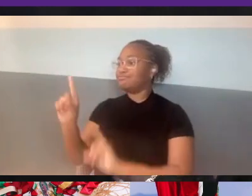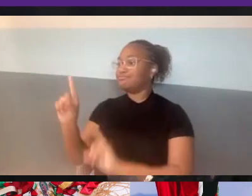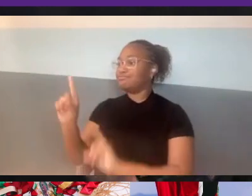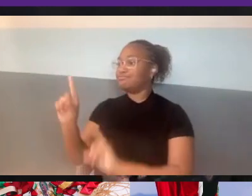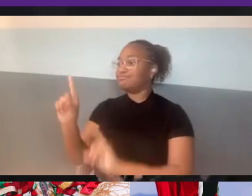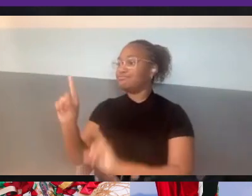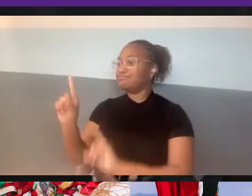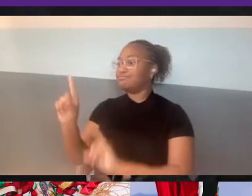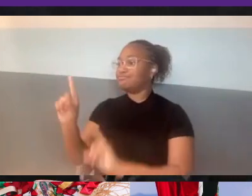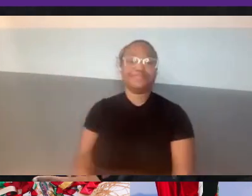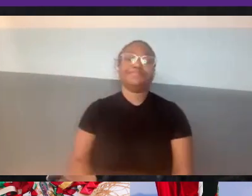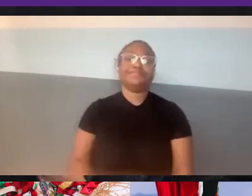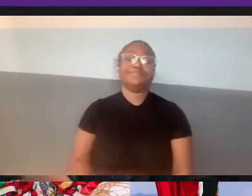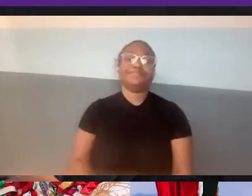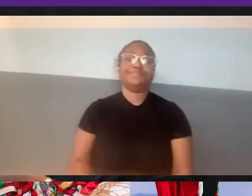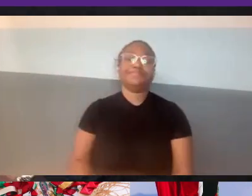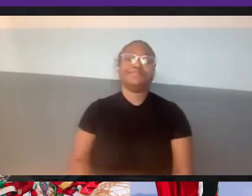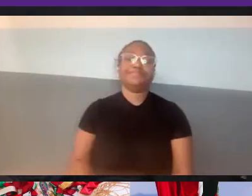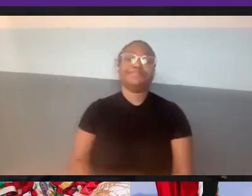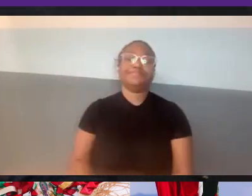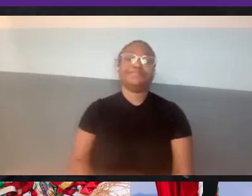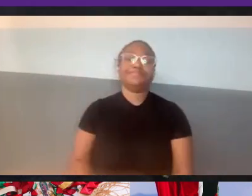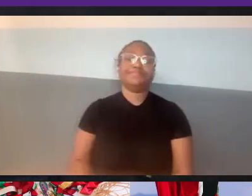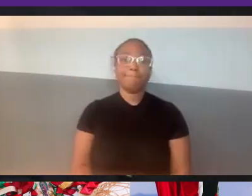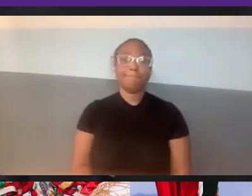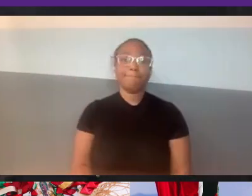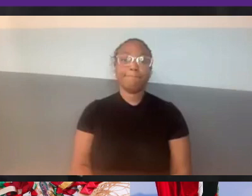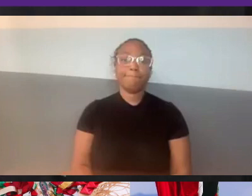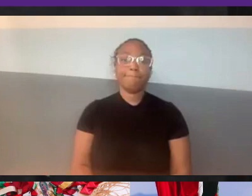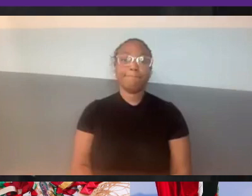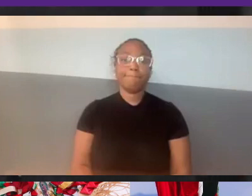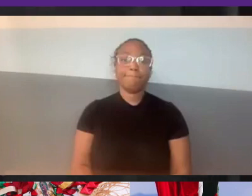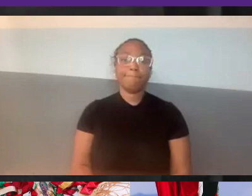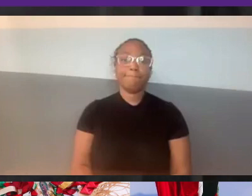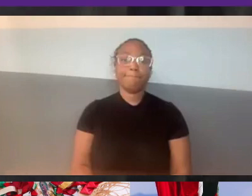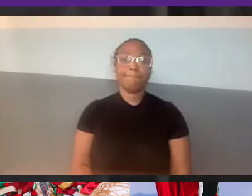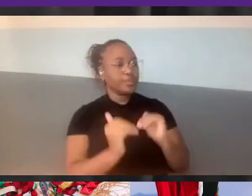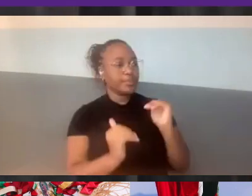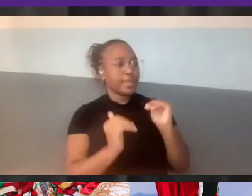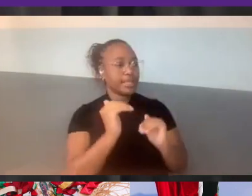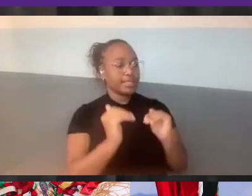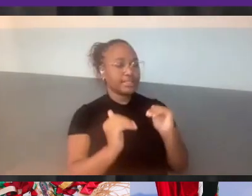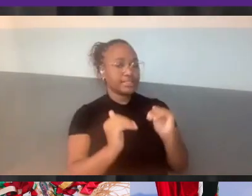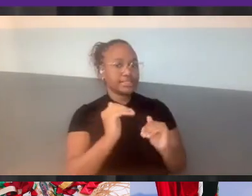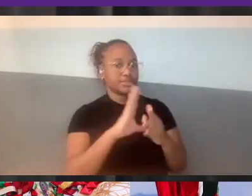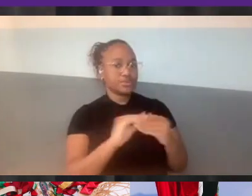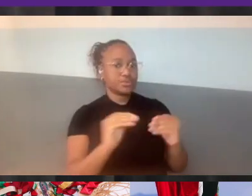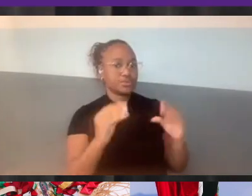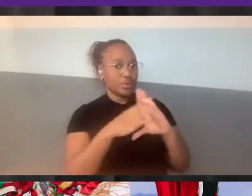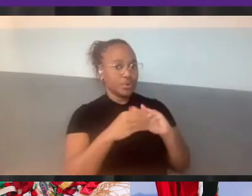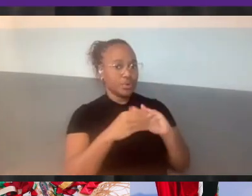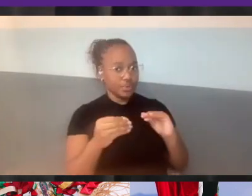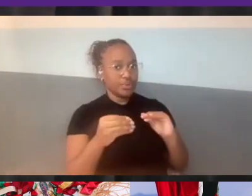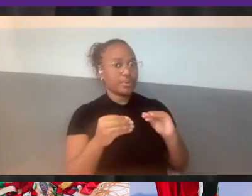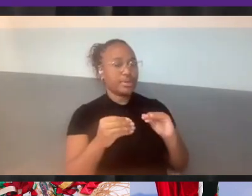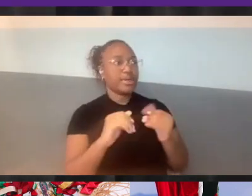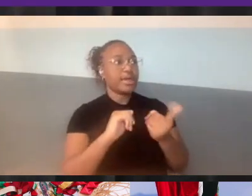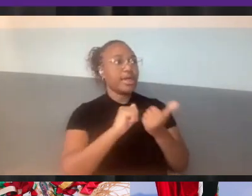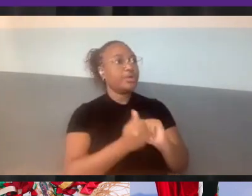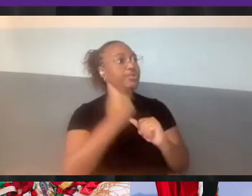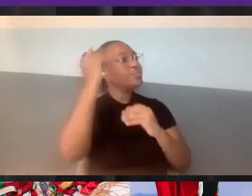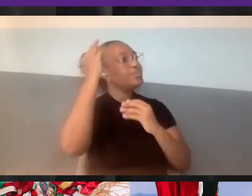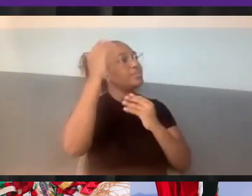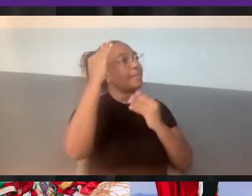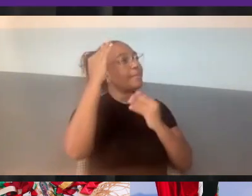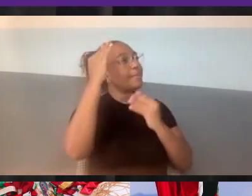How do you balance the narrative? So we're talking, and I'm looking at you, Tiffany, how to think about narrative work in, you know, thinking